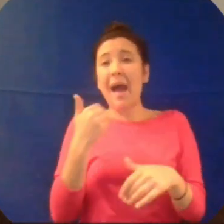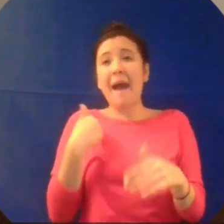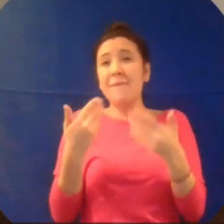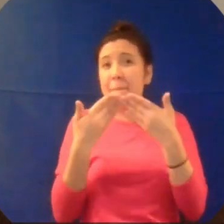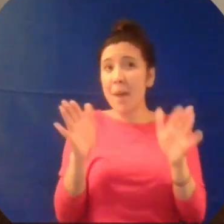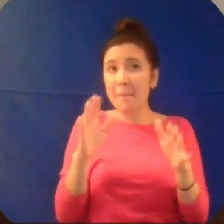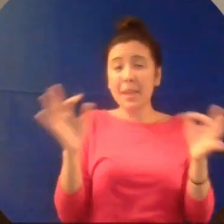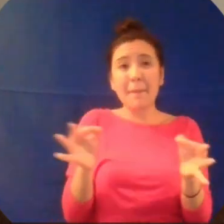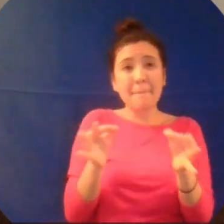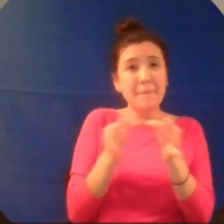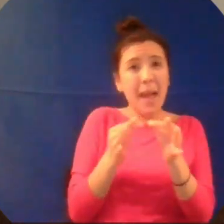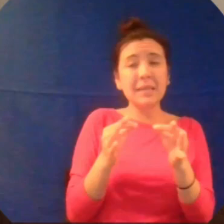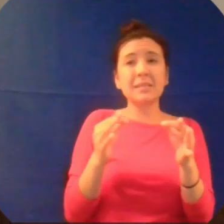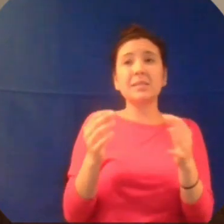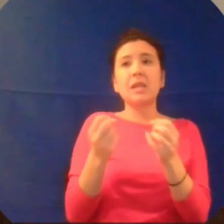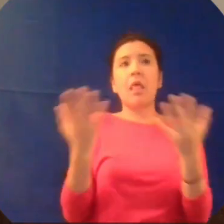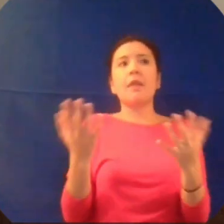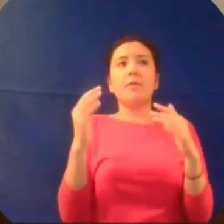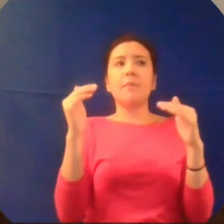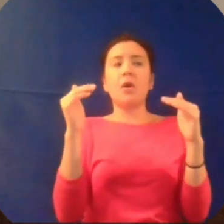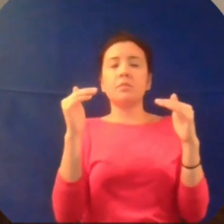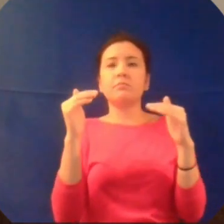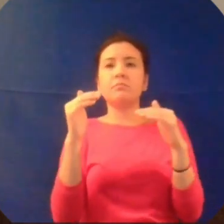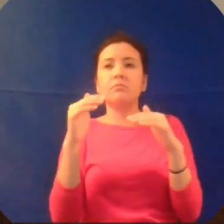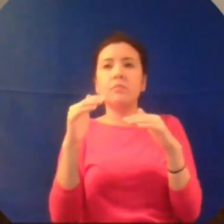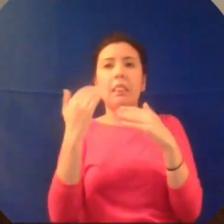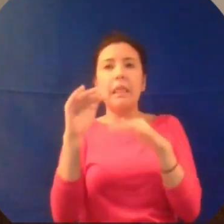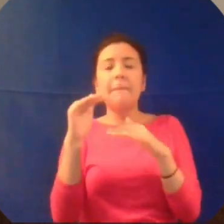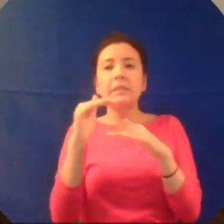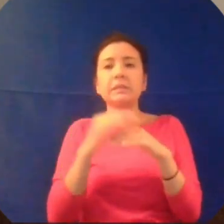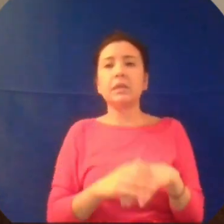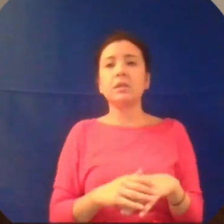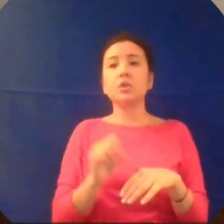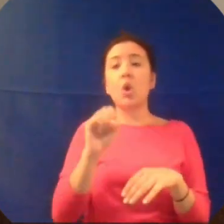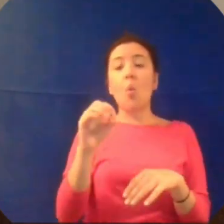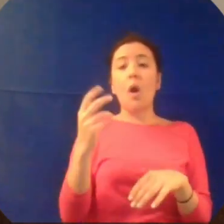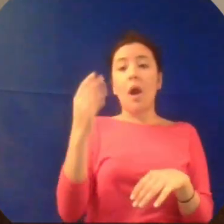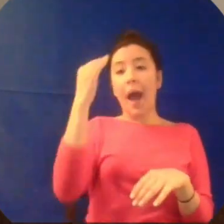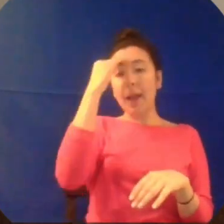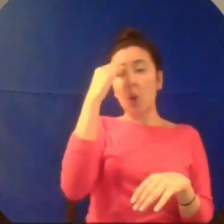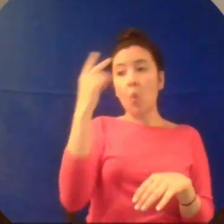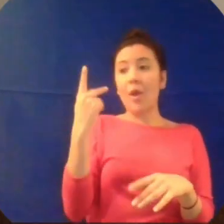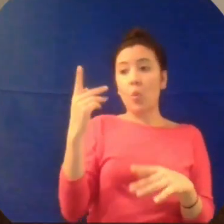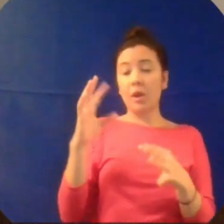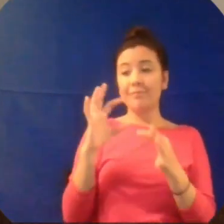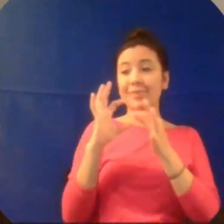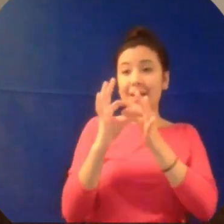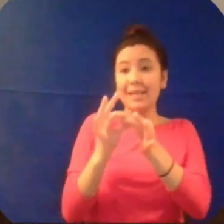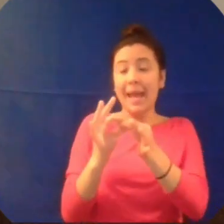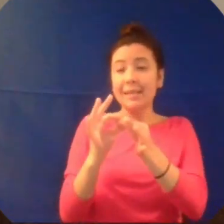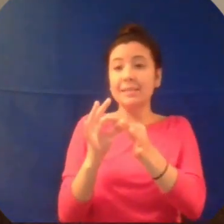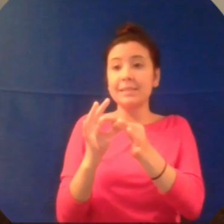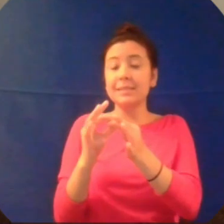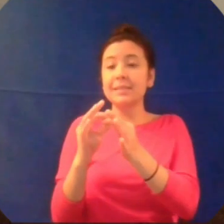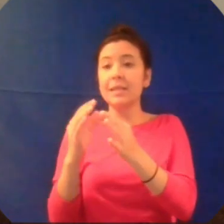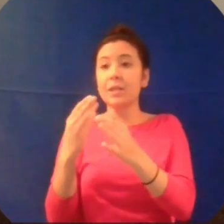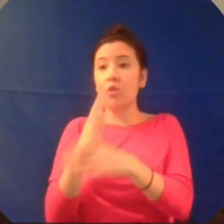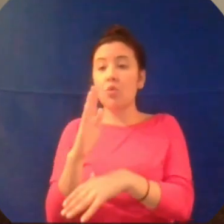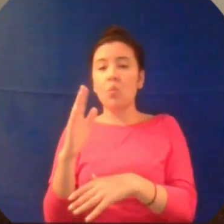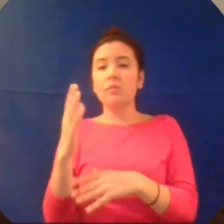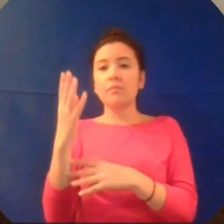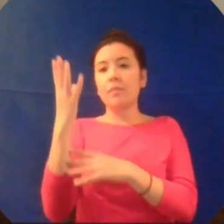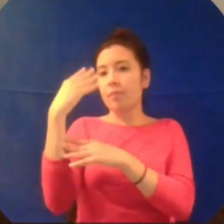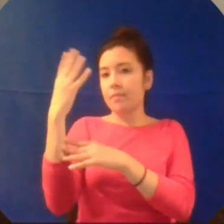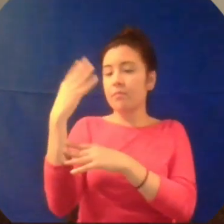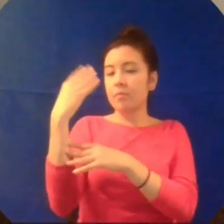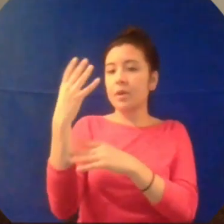in what they can have as far as attendance. So I know there's a lot of us connected today, and the messages keep coming through. And so I greet all of you